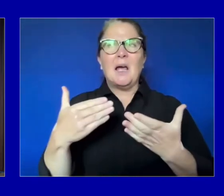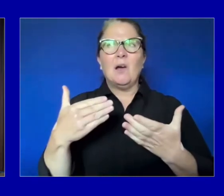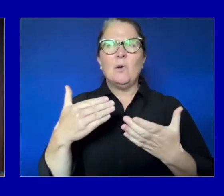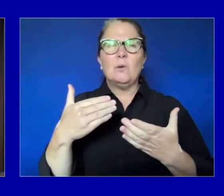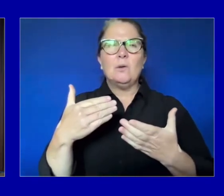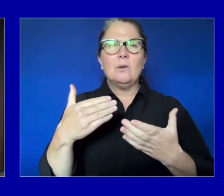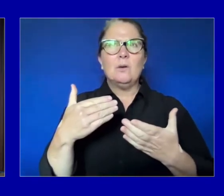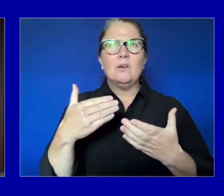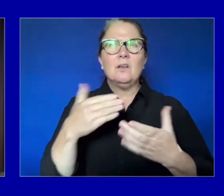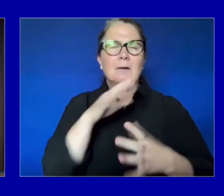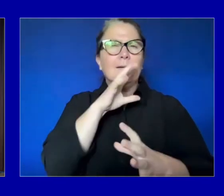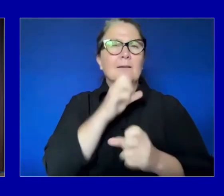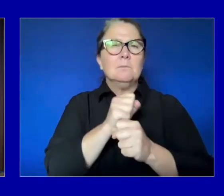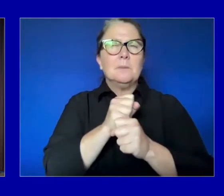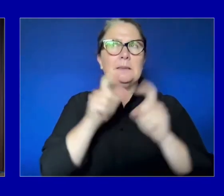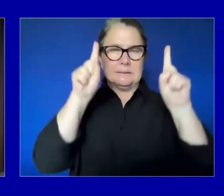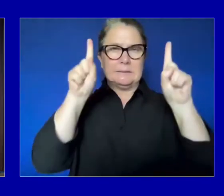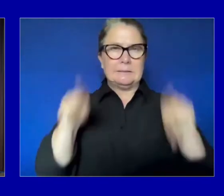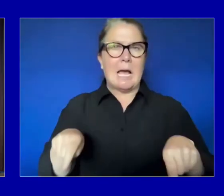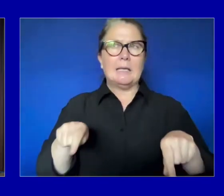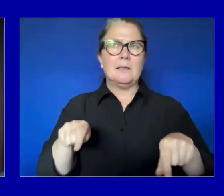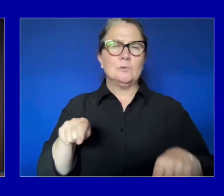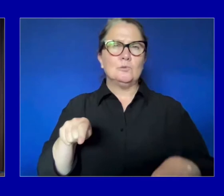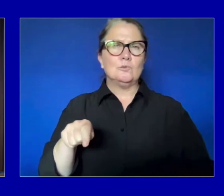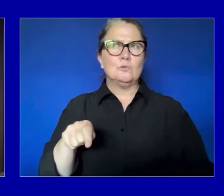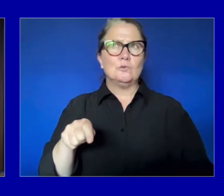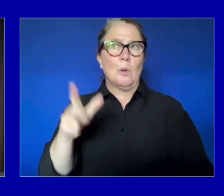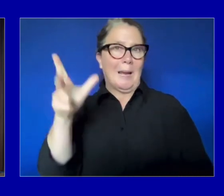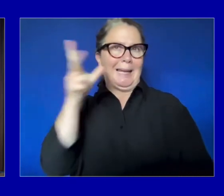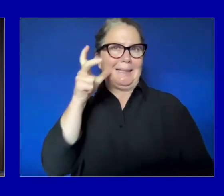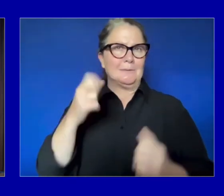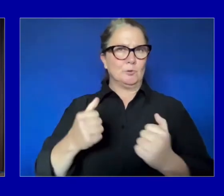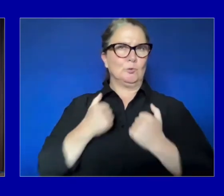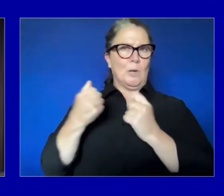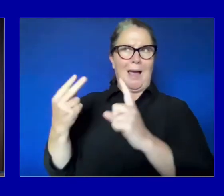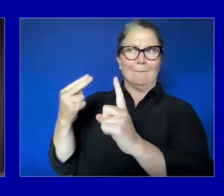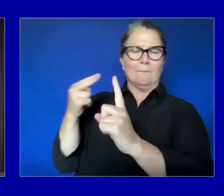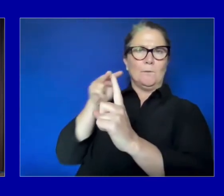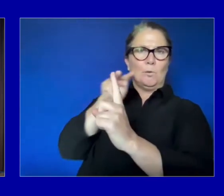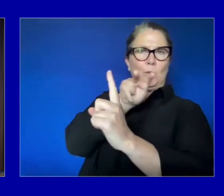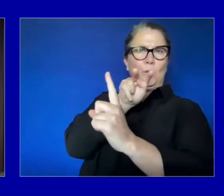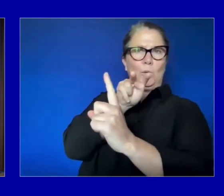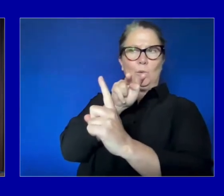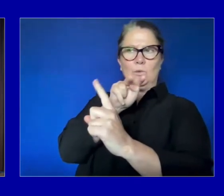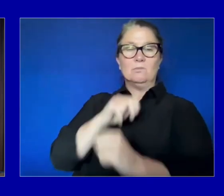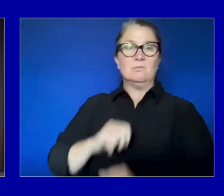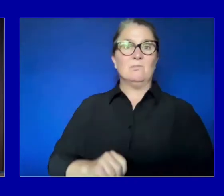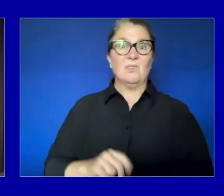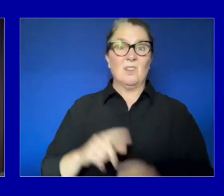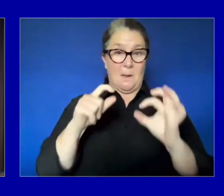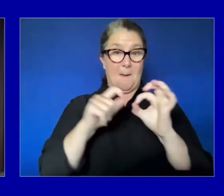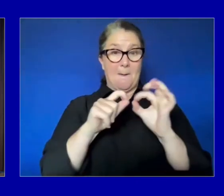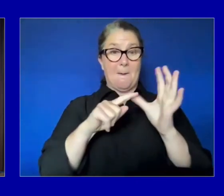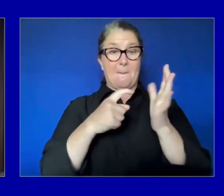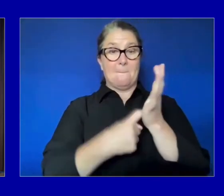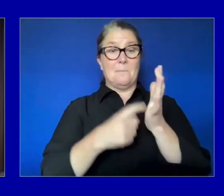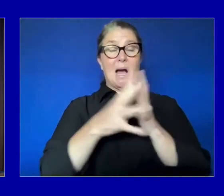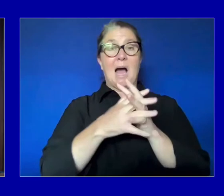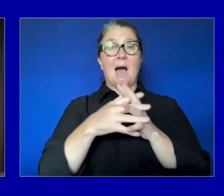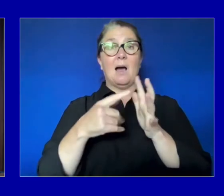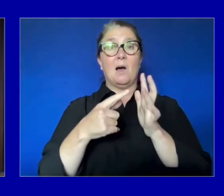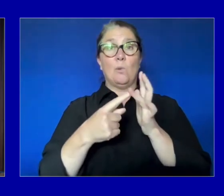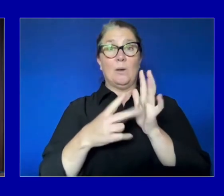changing. And I feel that now we've, we've got a, we've got a patch of land that we own, um, bar and mortar. We bought a property